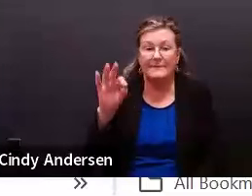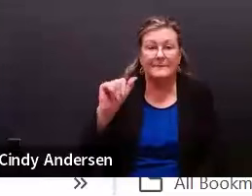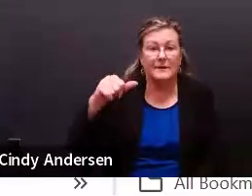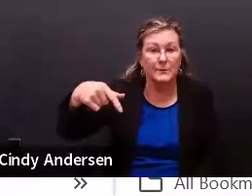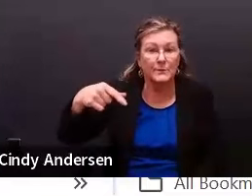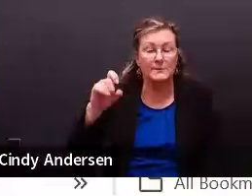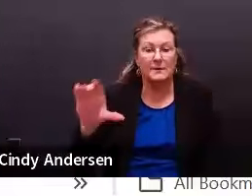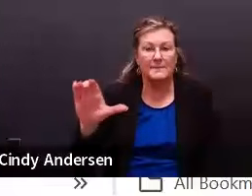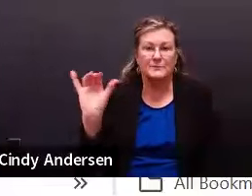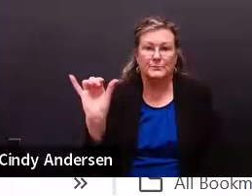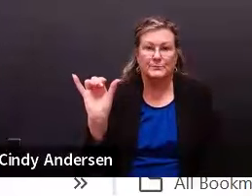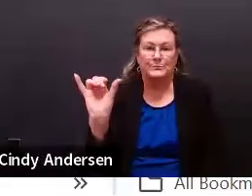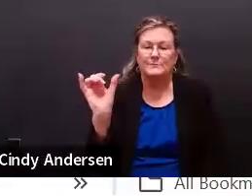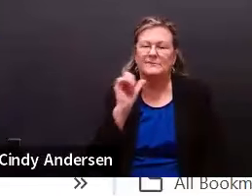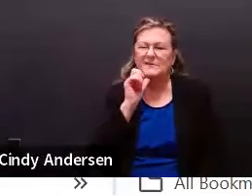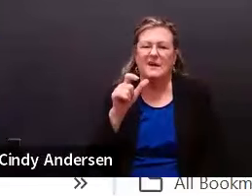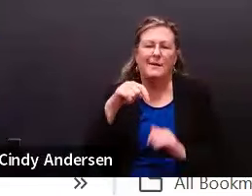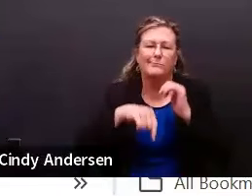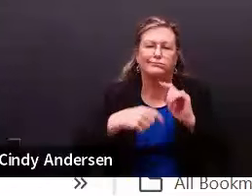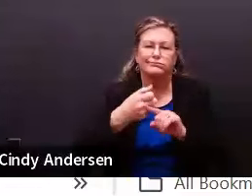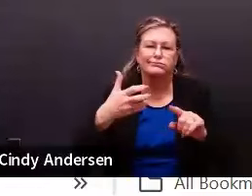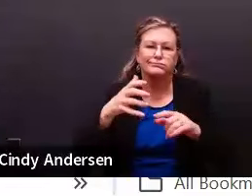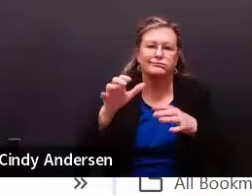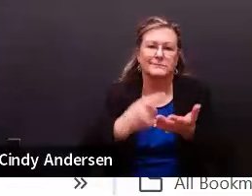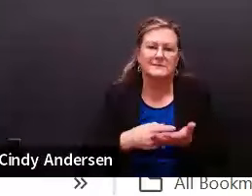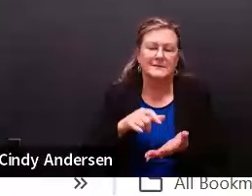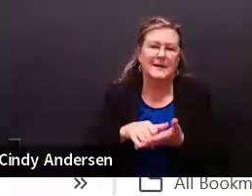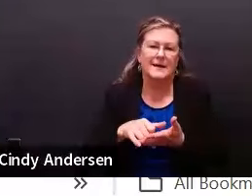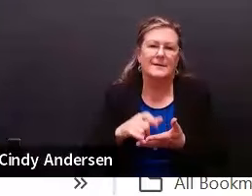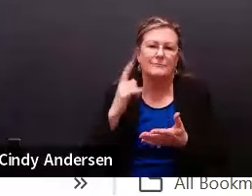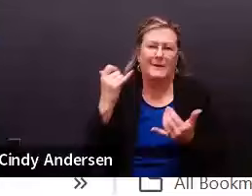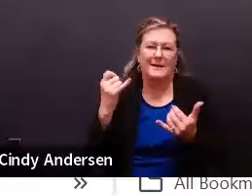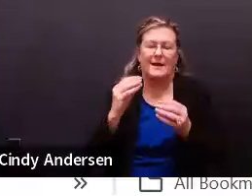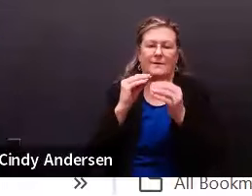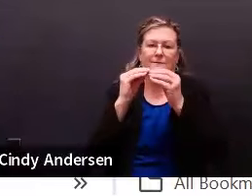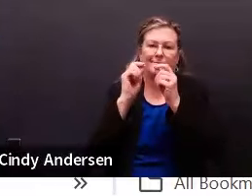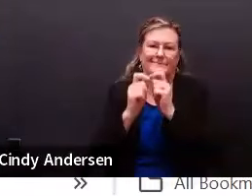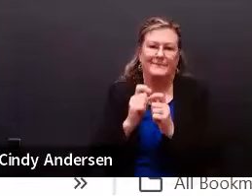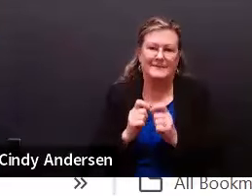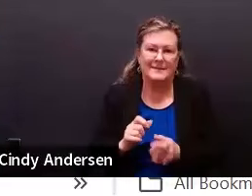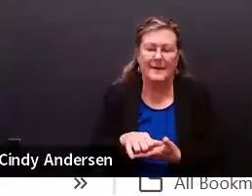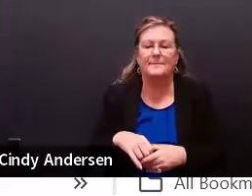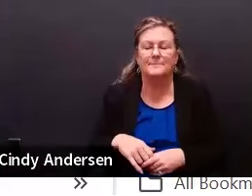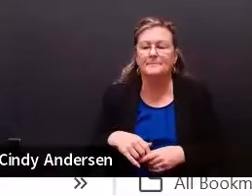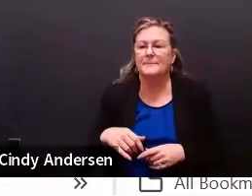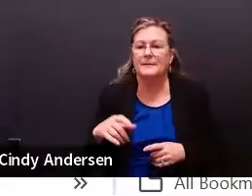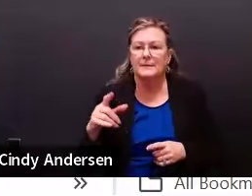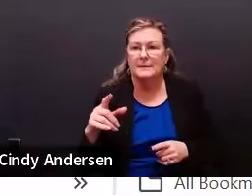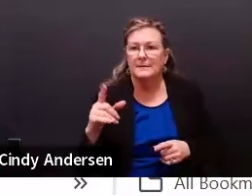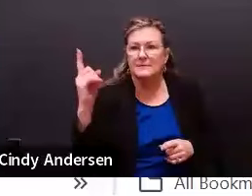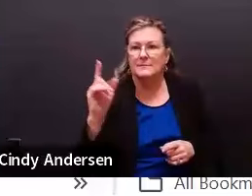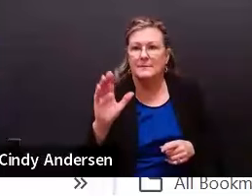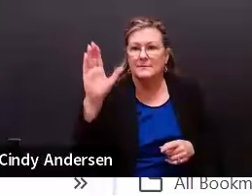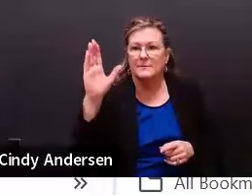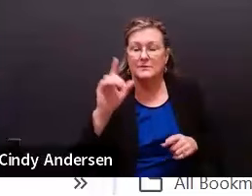document as well. We won't spend time going over that today because it actually is in revision at the moment. And there is a question, is